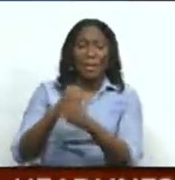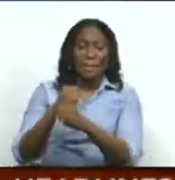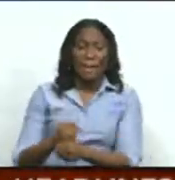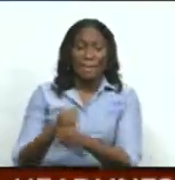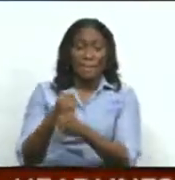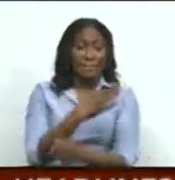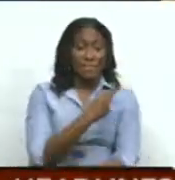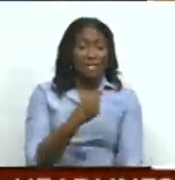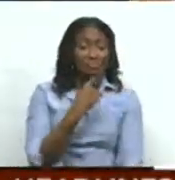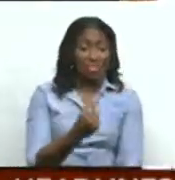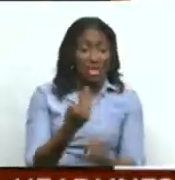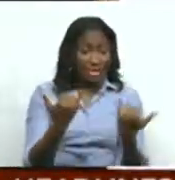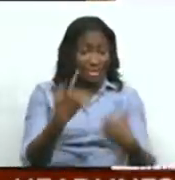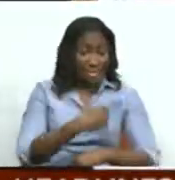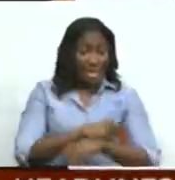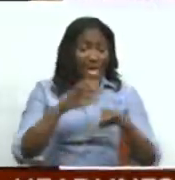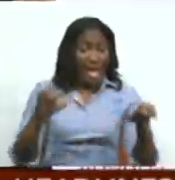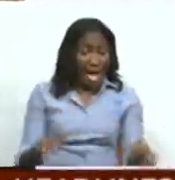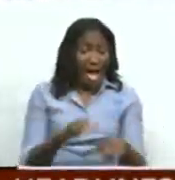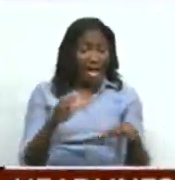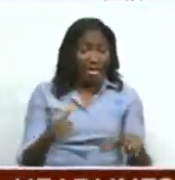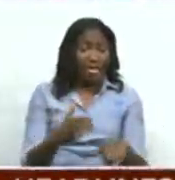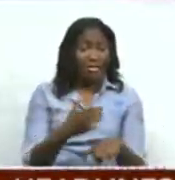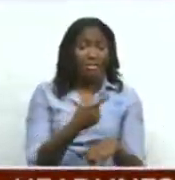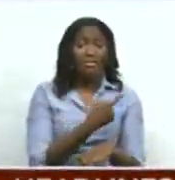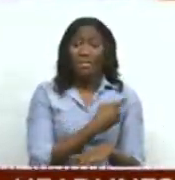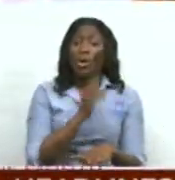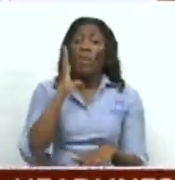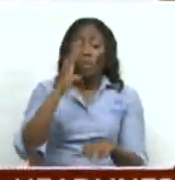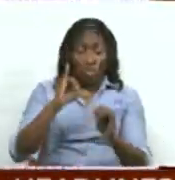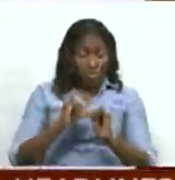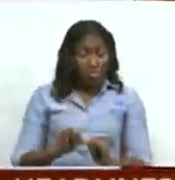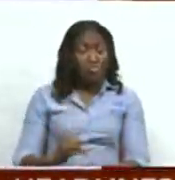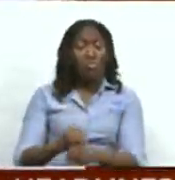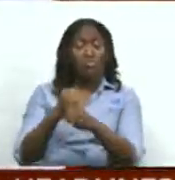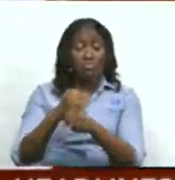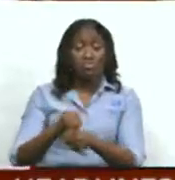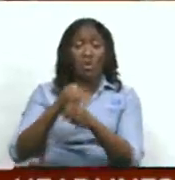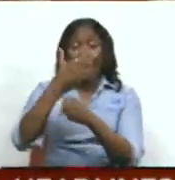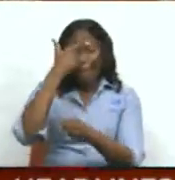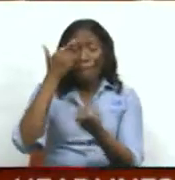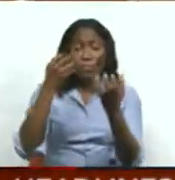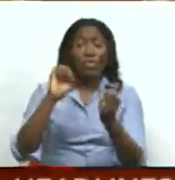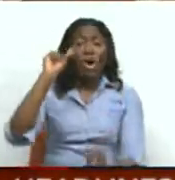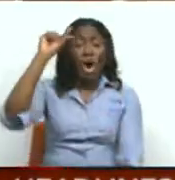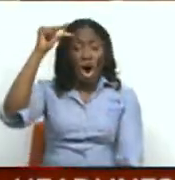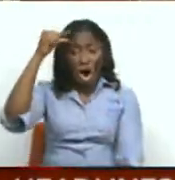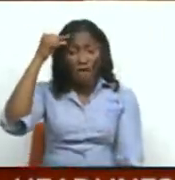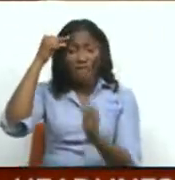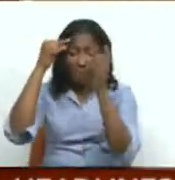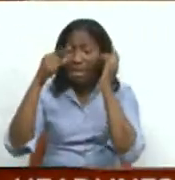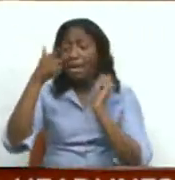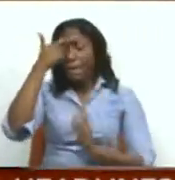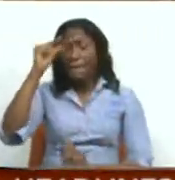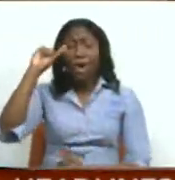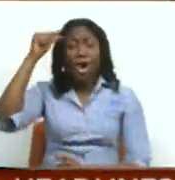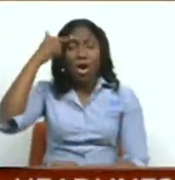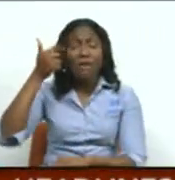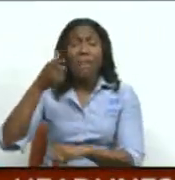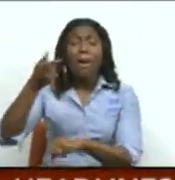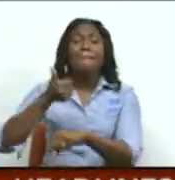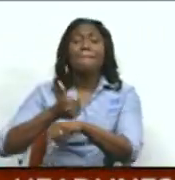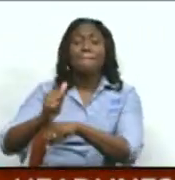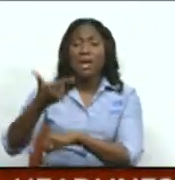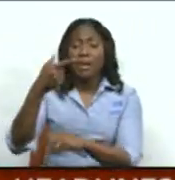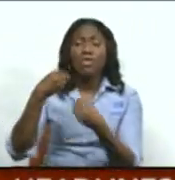says today's action is only the beginning, as the union is also putting pressure on the government, who it blames for a lost audit